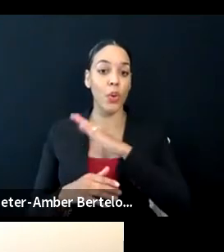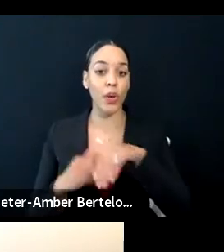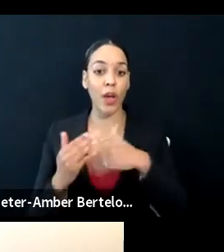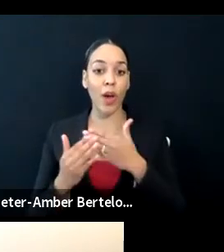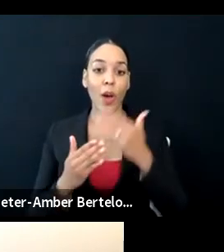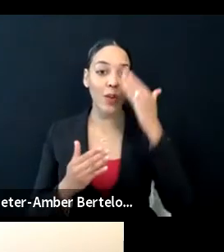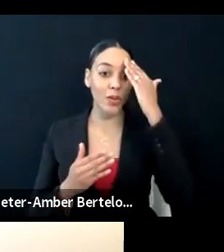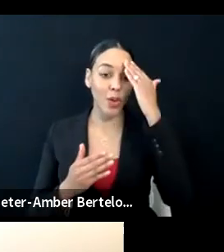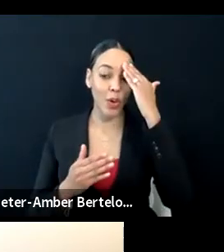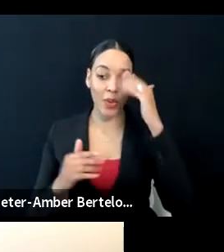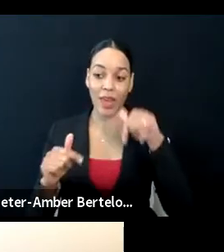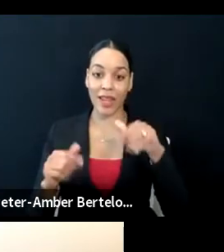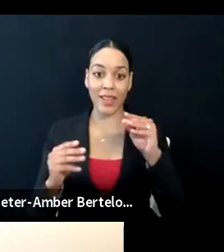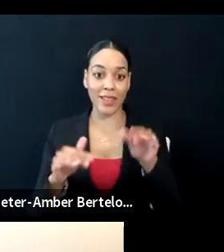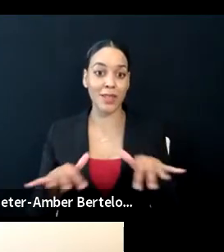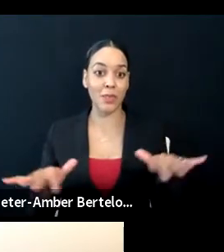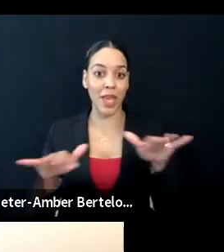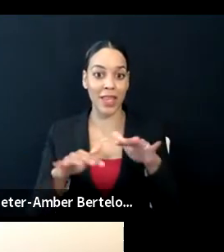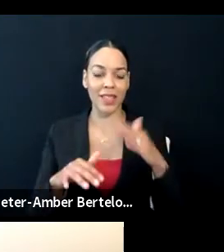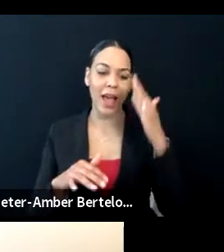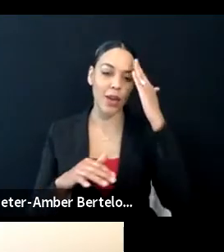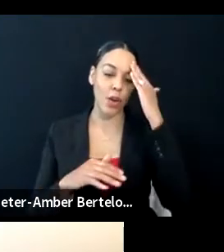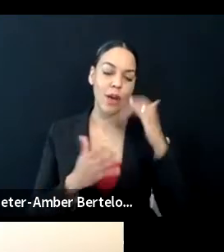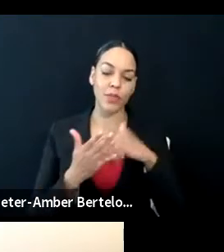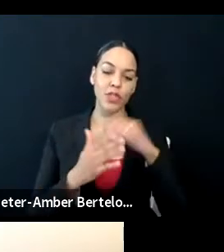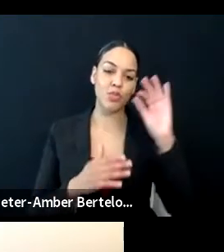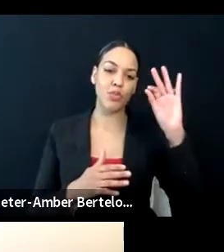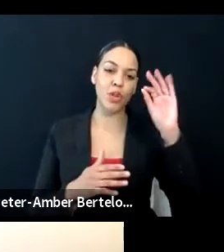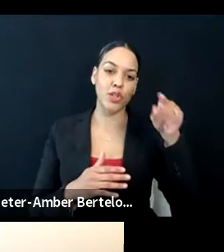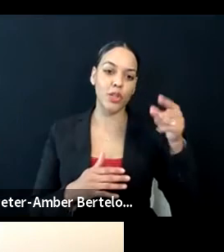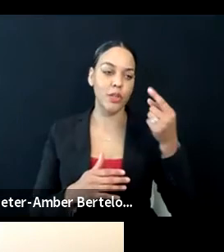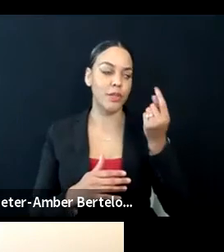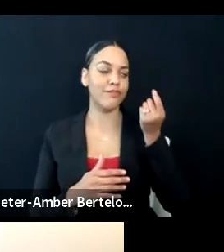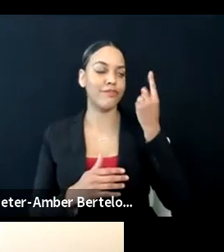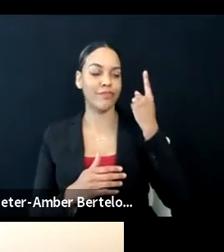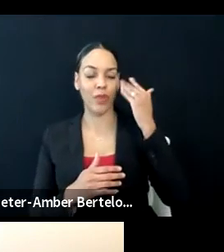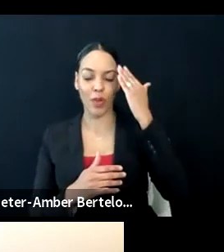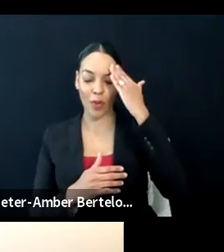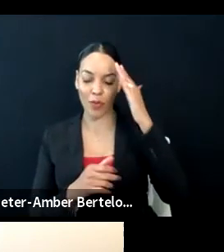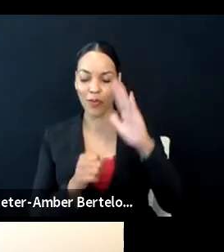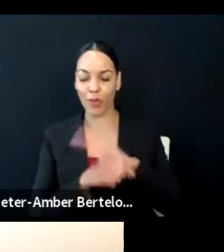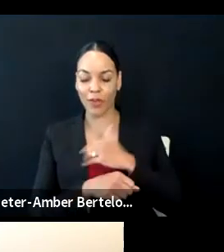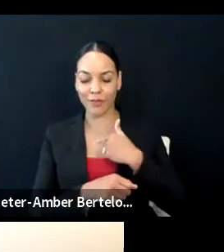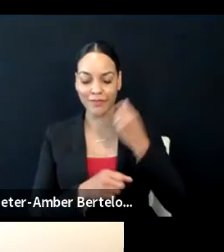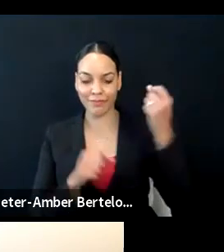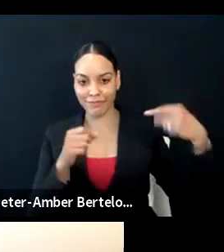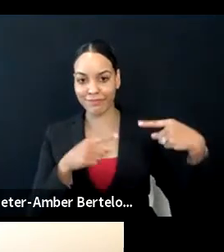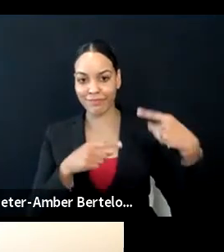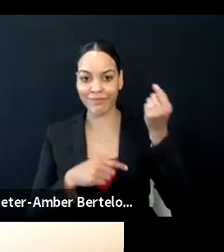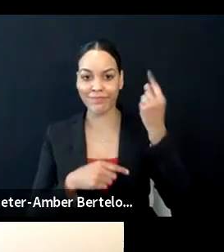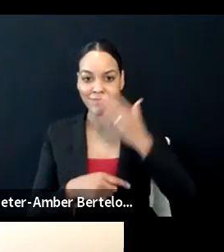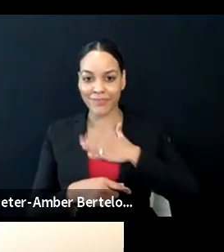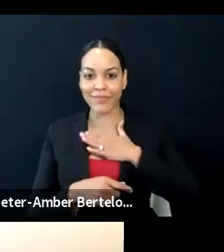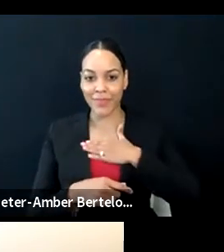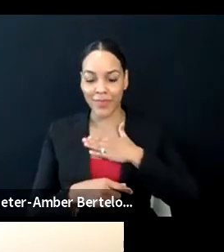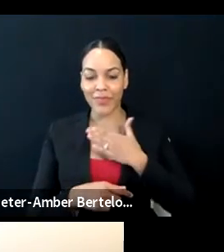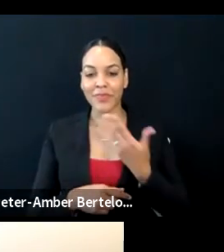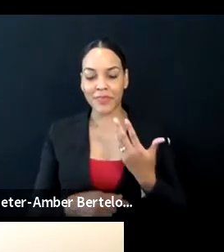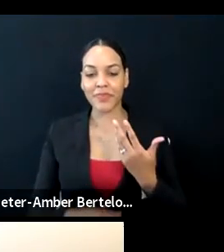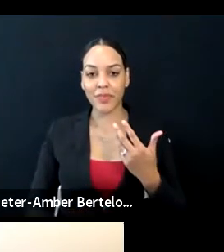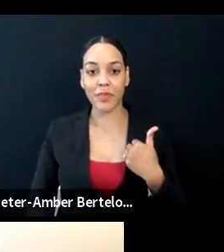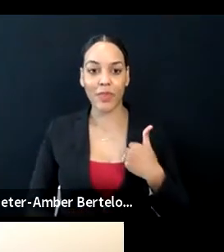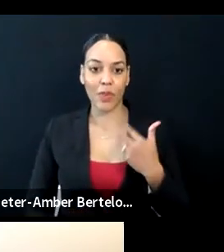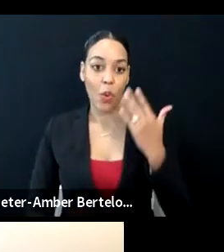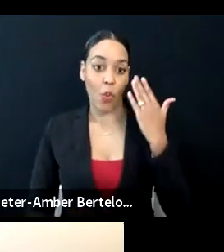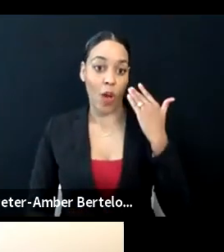know that in this space. I mean, I know I'm just preaching to the choir, because this is what we